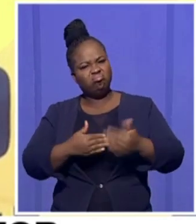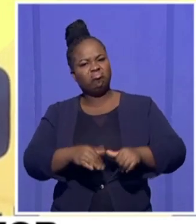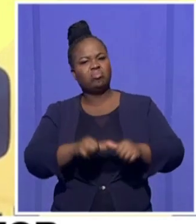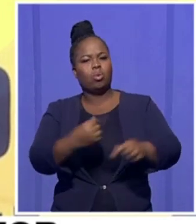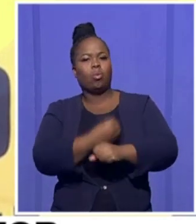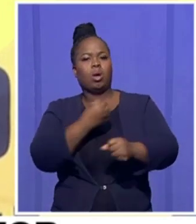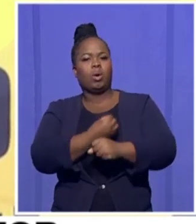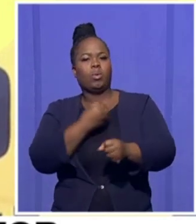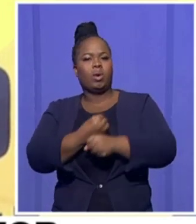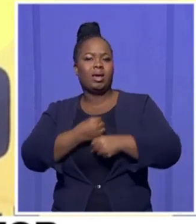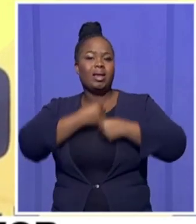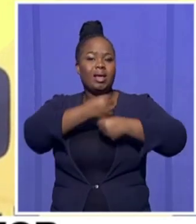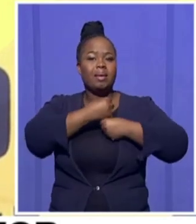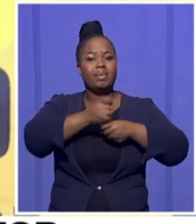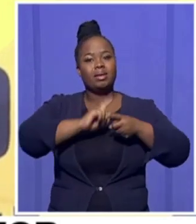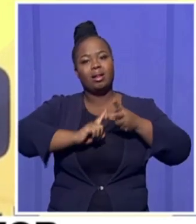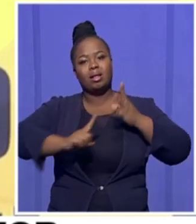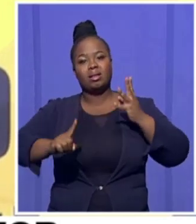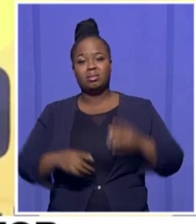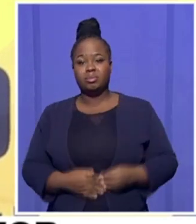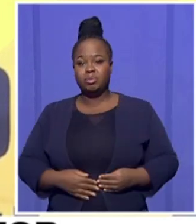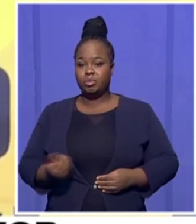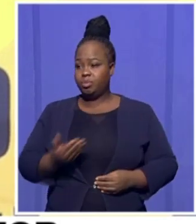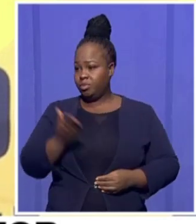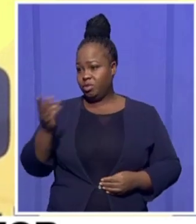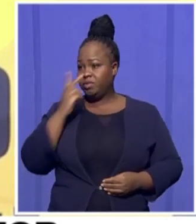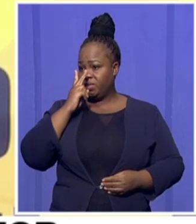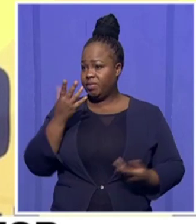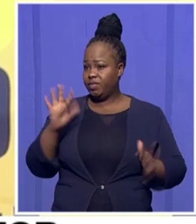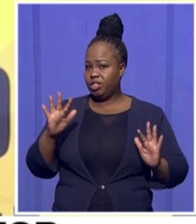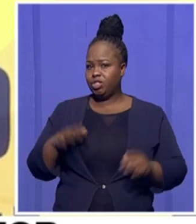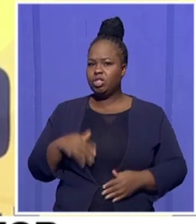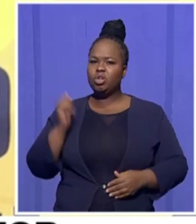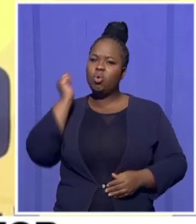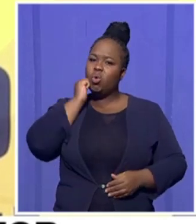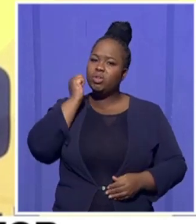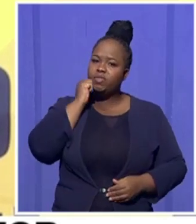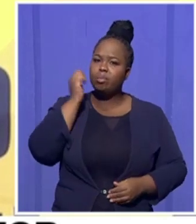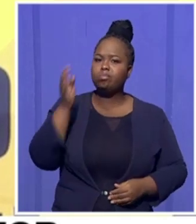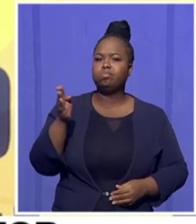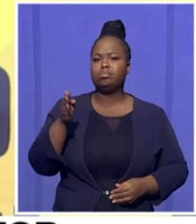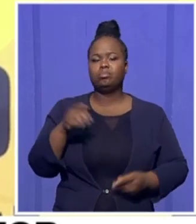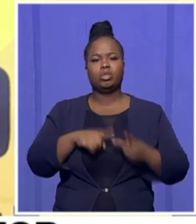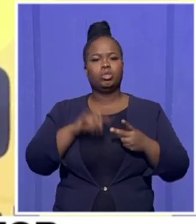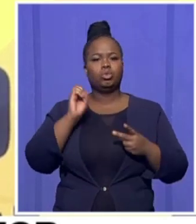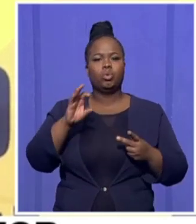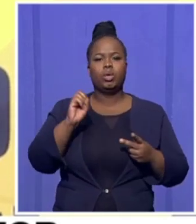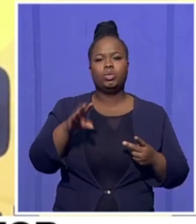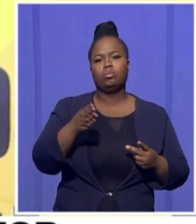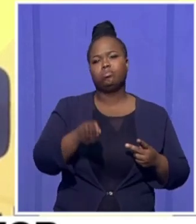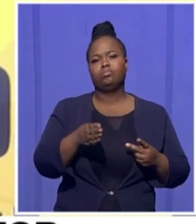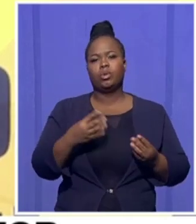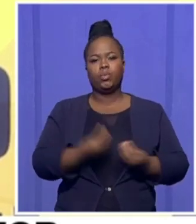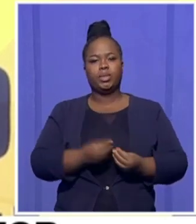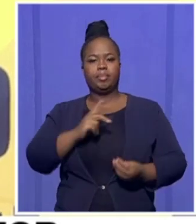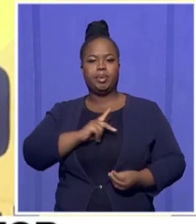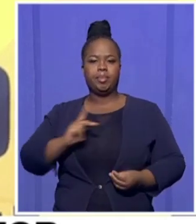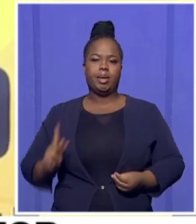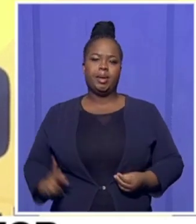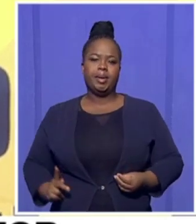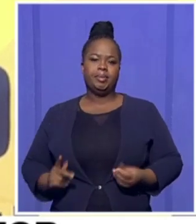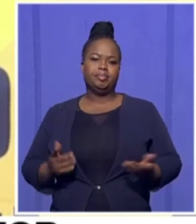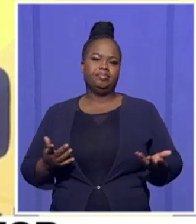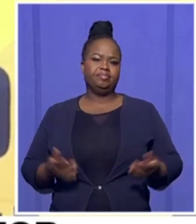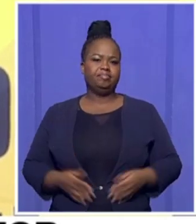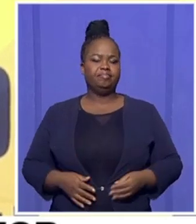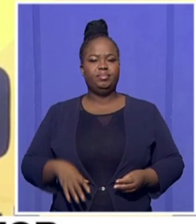campaigns with them. I think many of you have seen him in Orange Farm, in Soweto with the Premier,